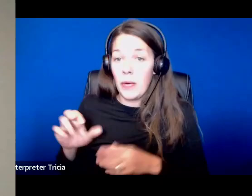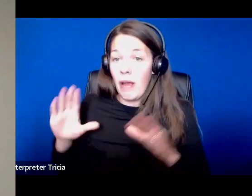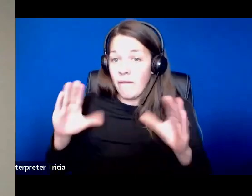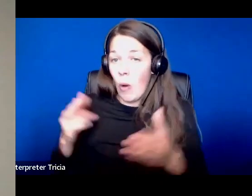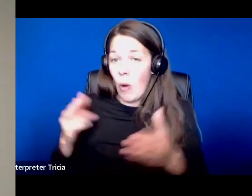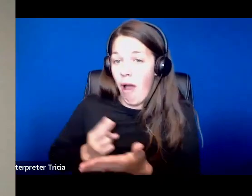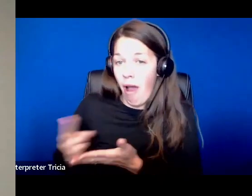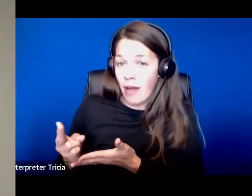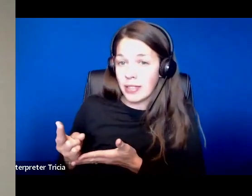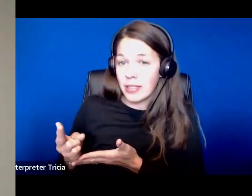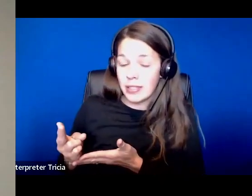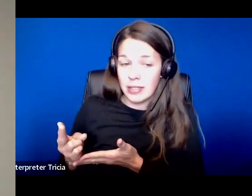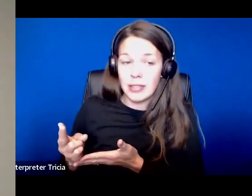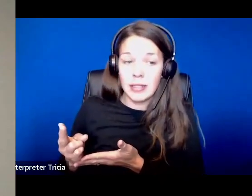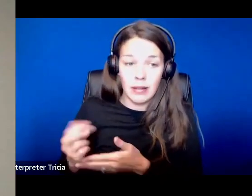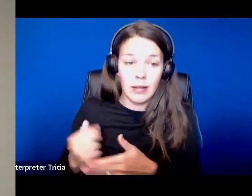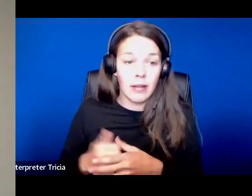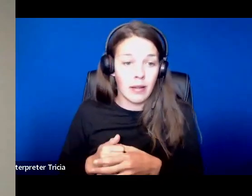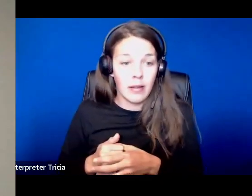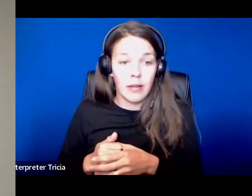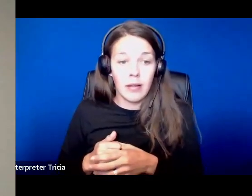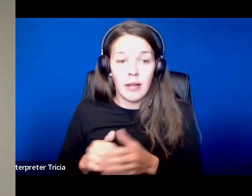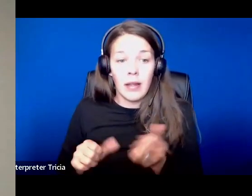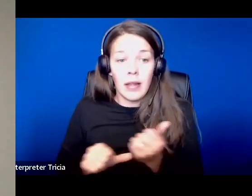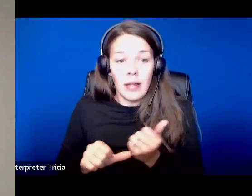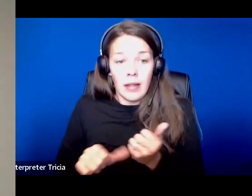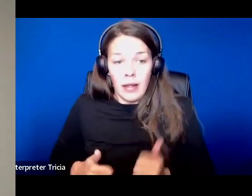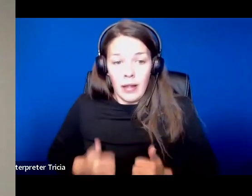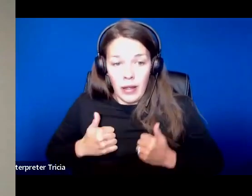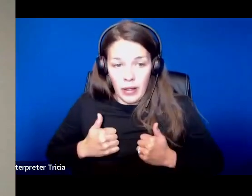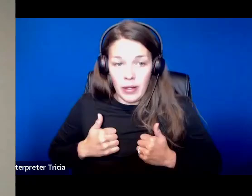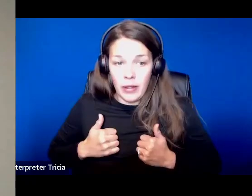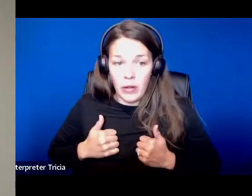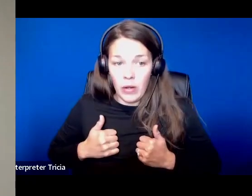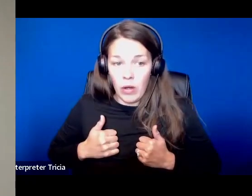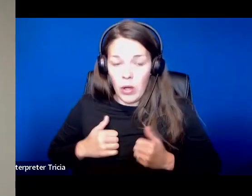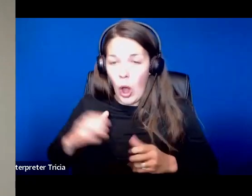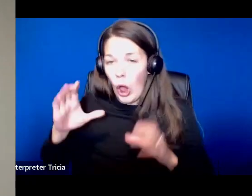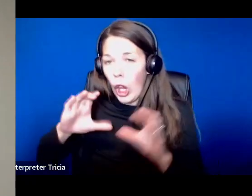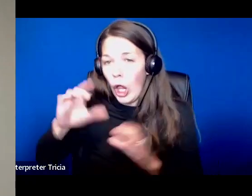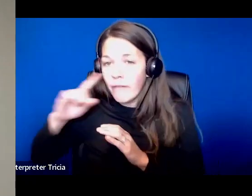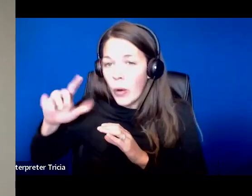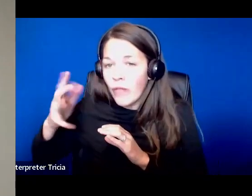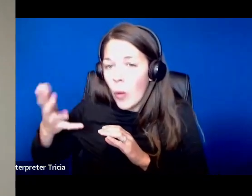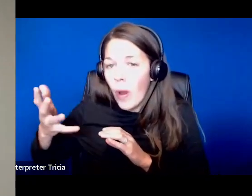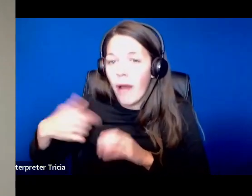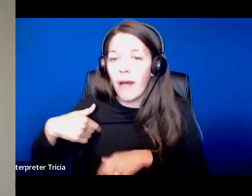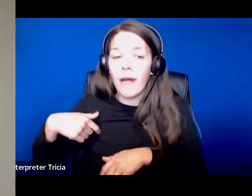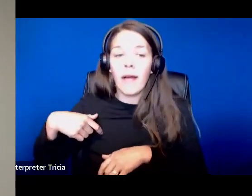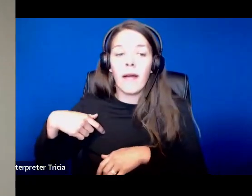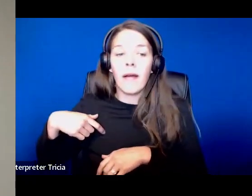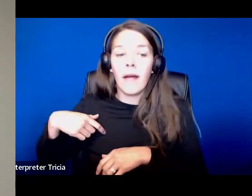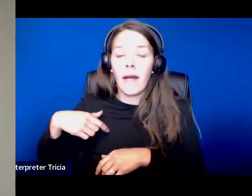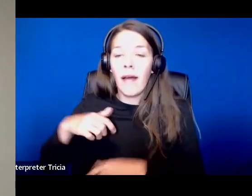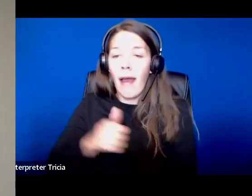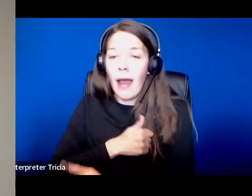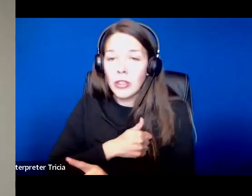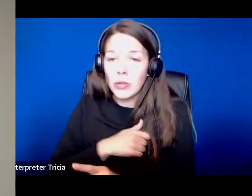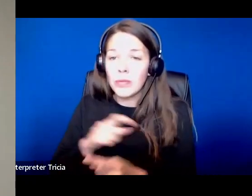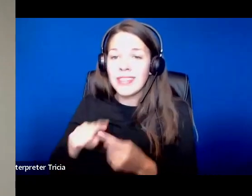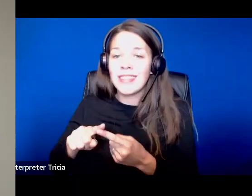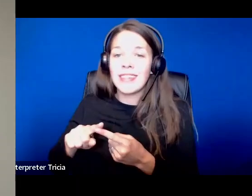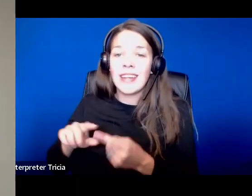honestly, with our assisted livings. What are we looking for? And we actually put together attributes, like